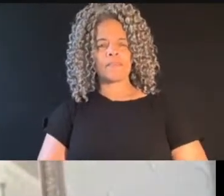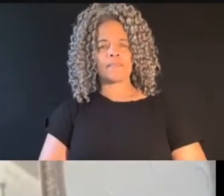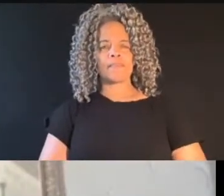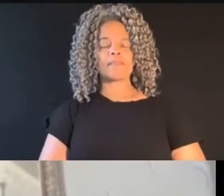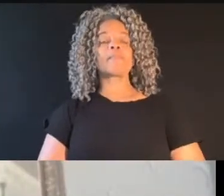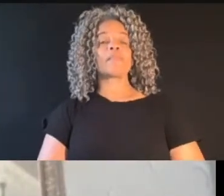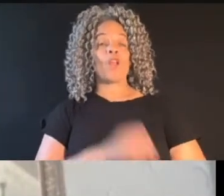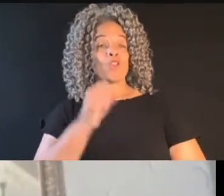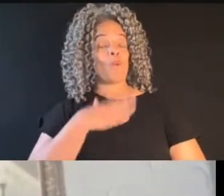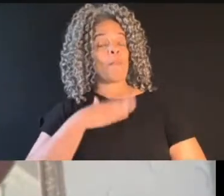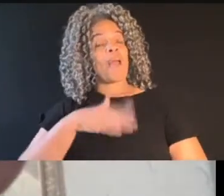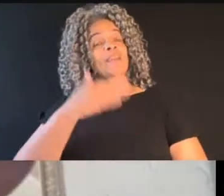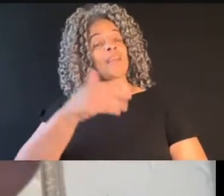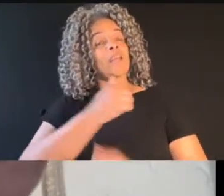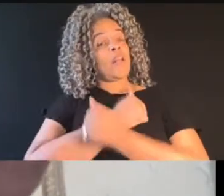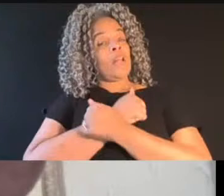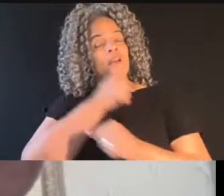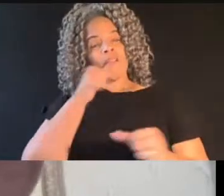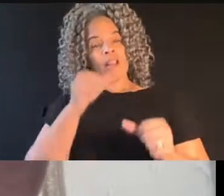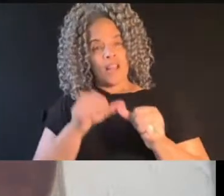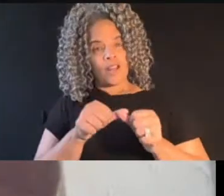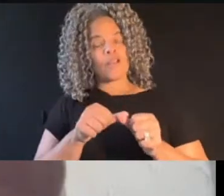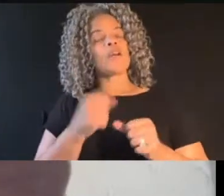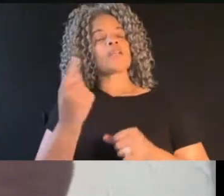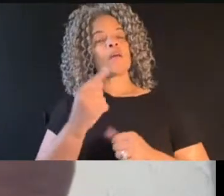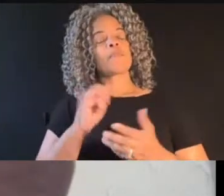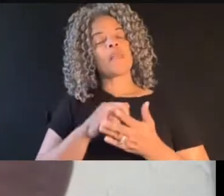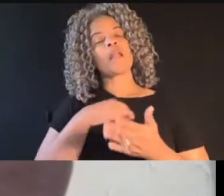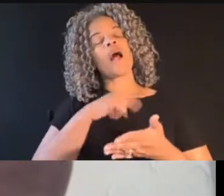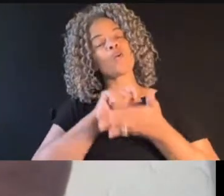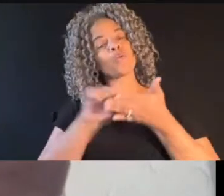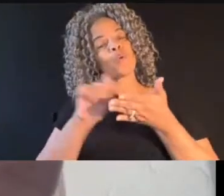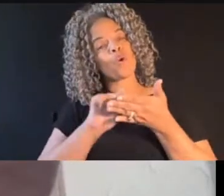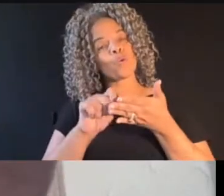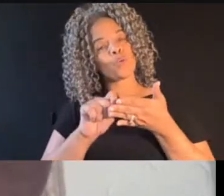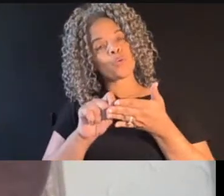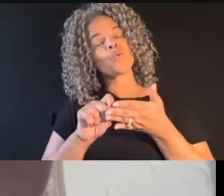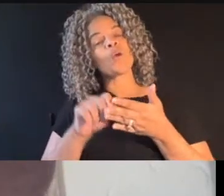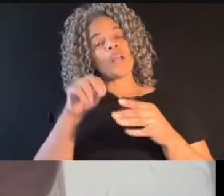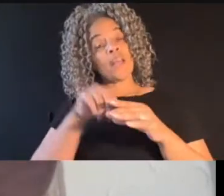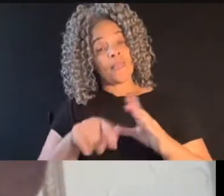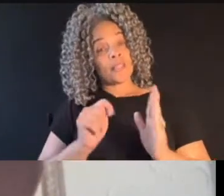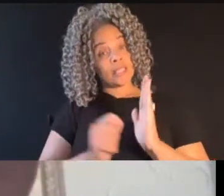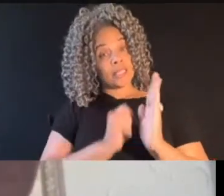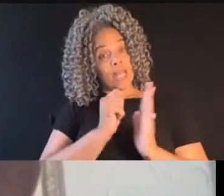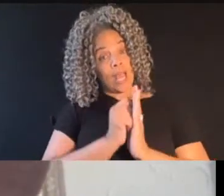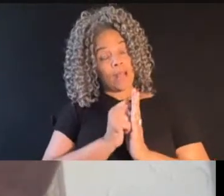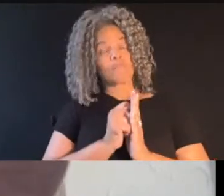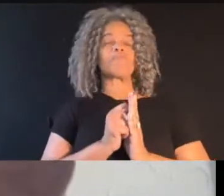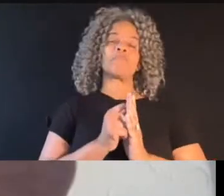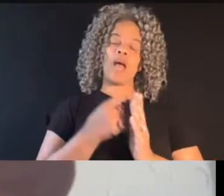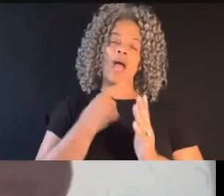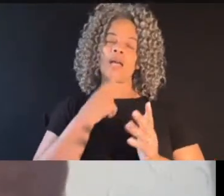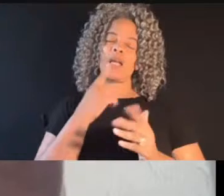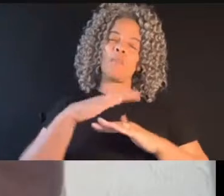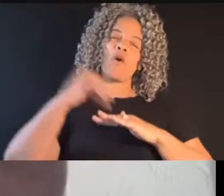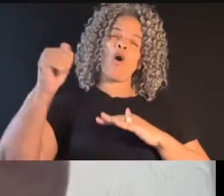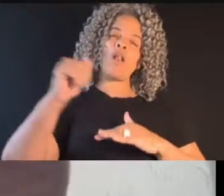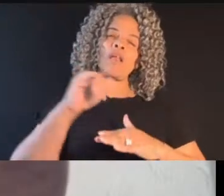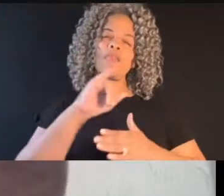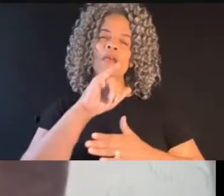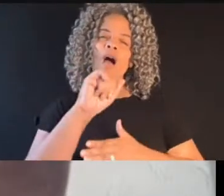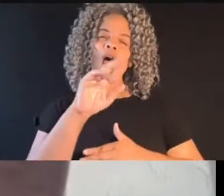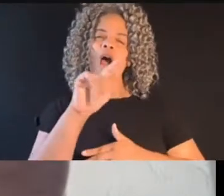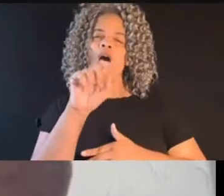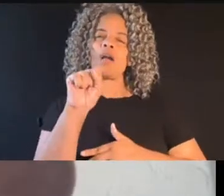So my next love letter was something I wrote in this time. I kind of am calling the art,